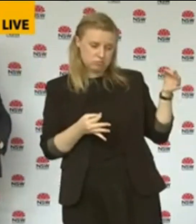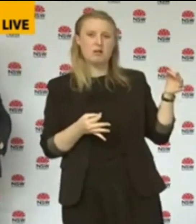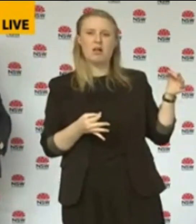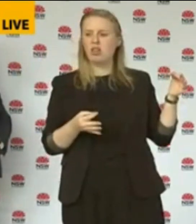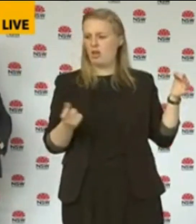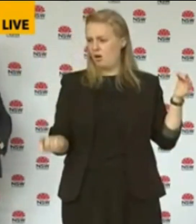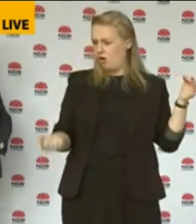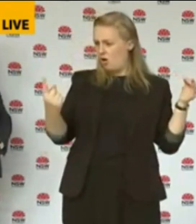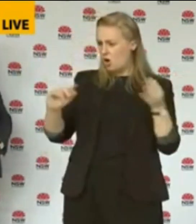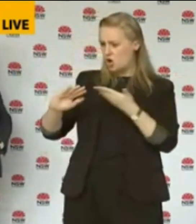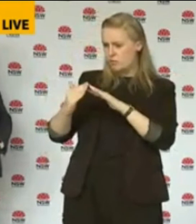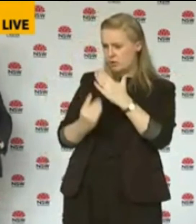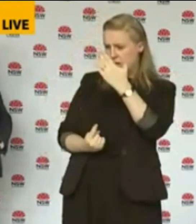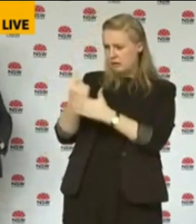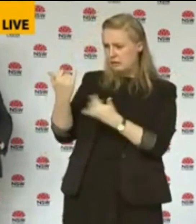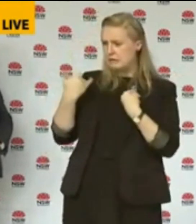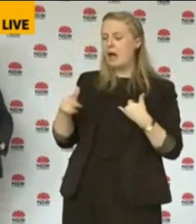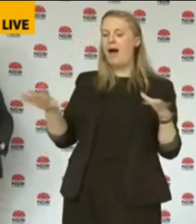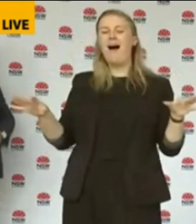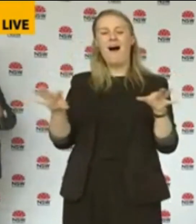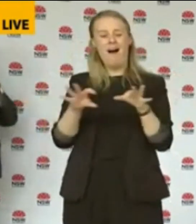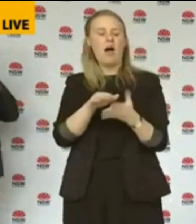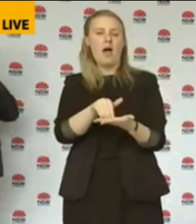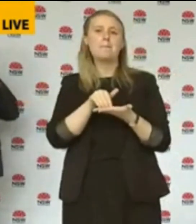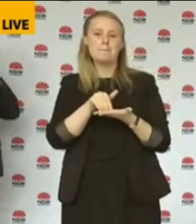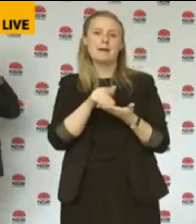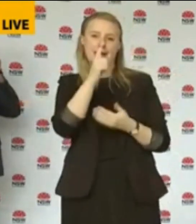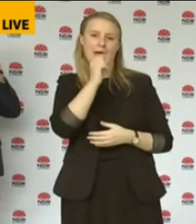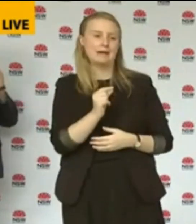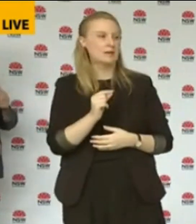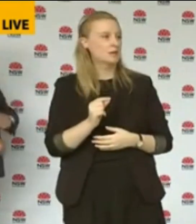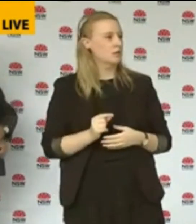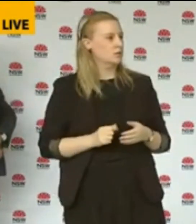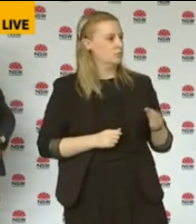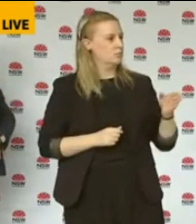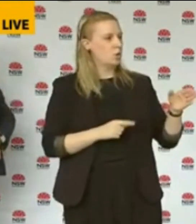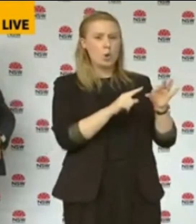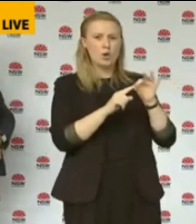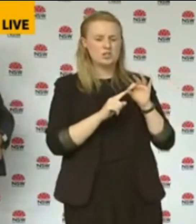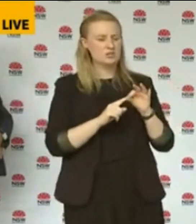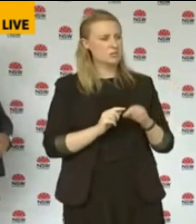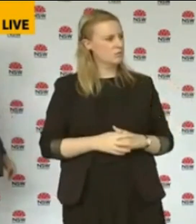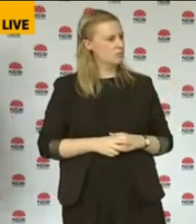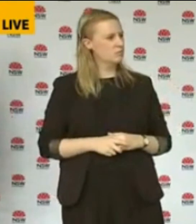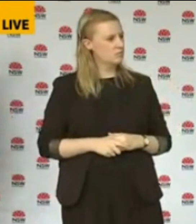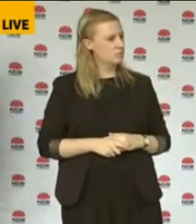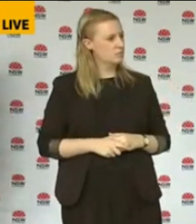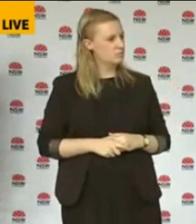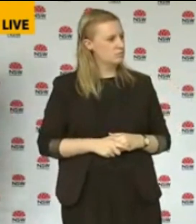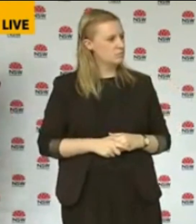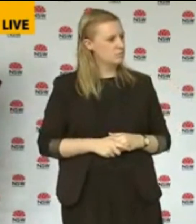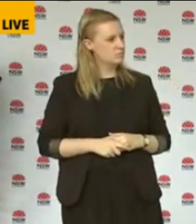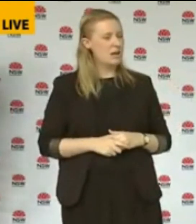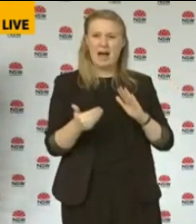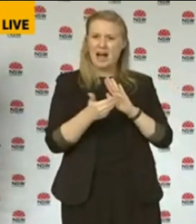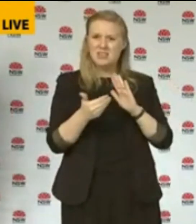point in time where that might inform how the transmission occurred. But you don't have now, because international airlines, they don't need to